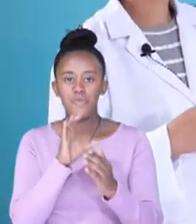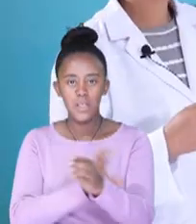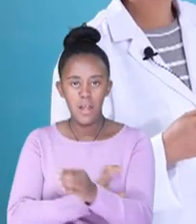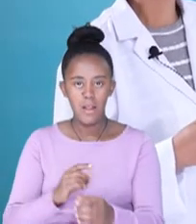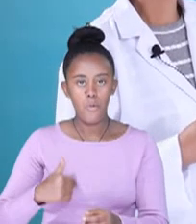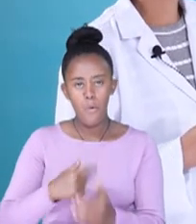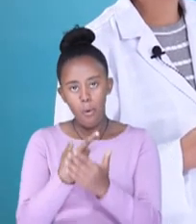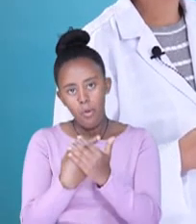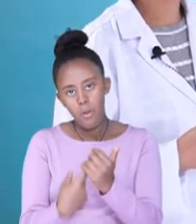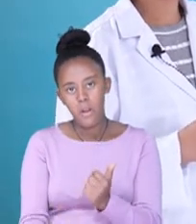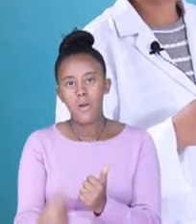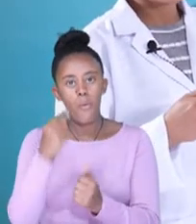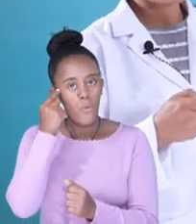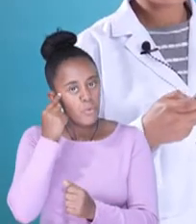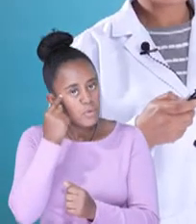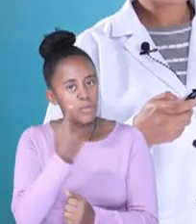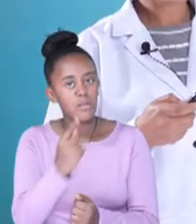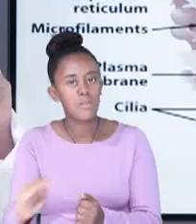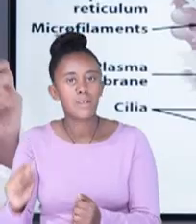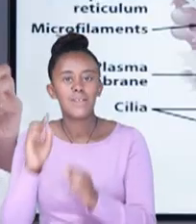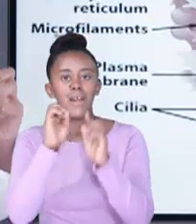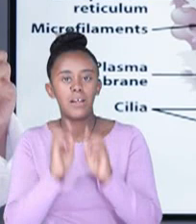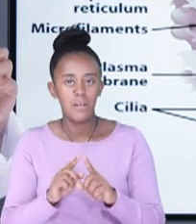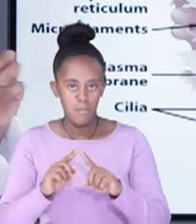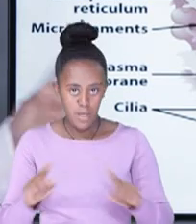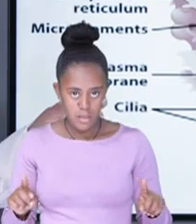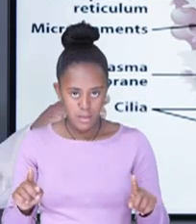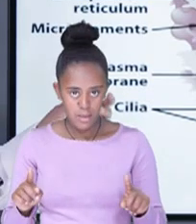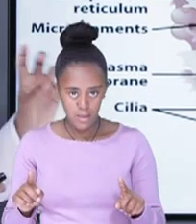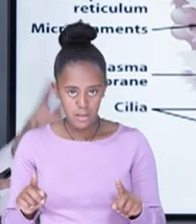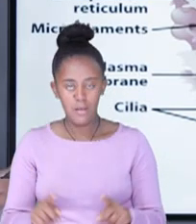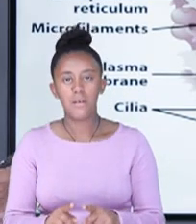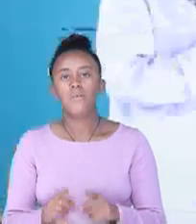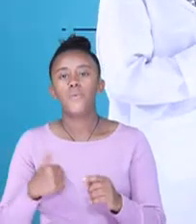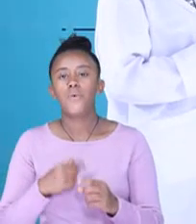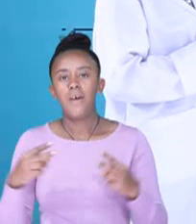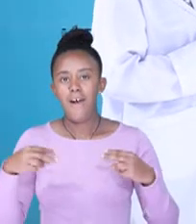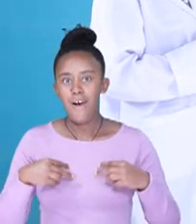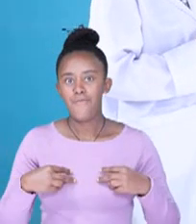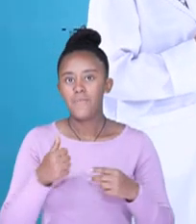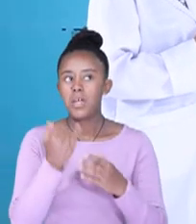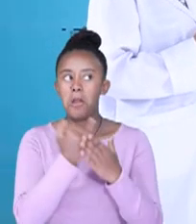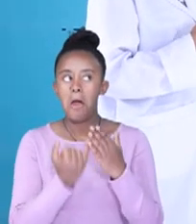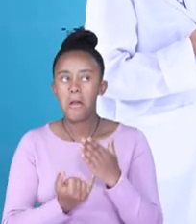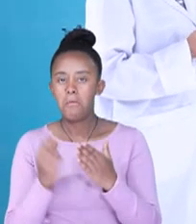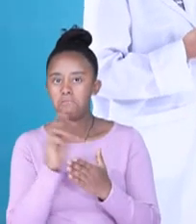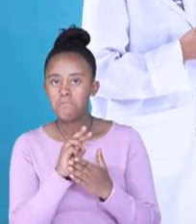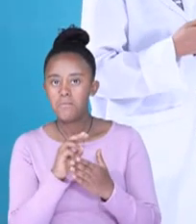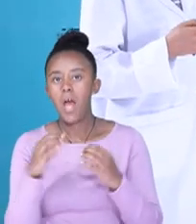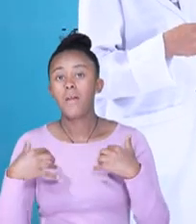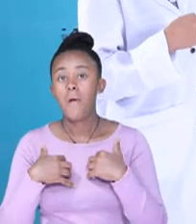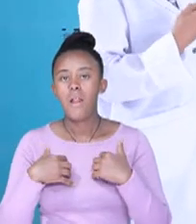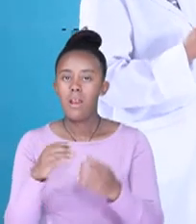we only consider the structures, but here we have the diagram of animal